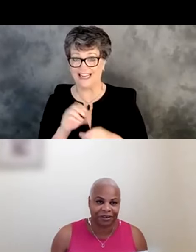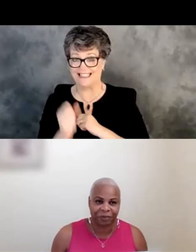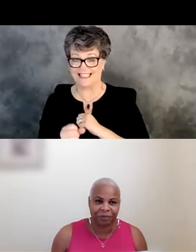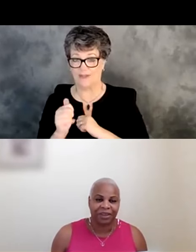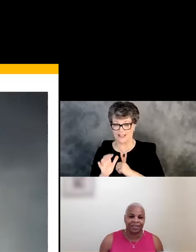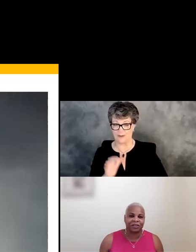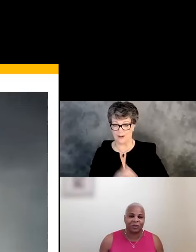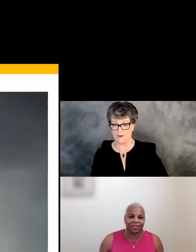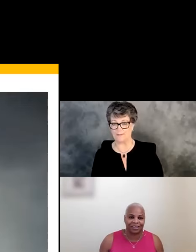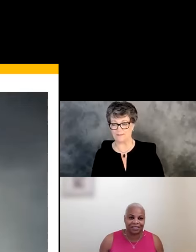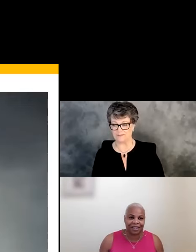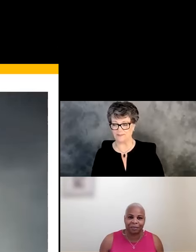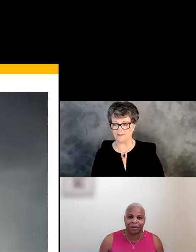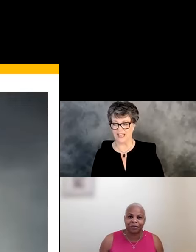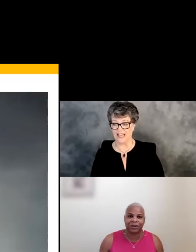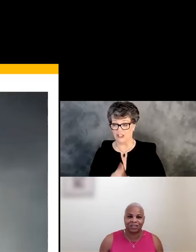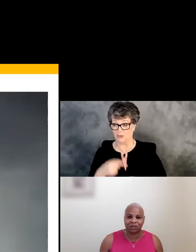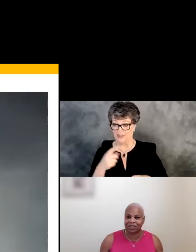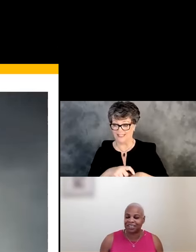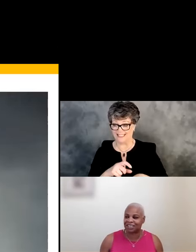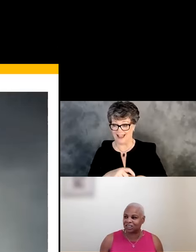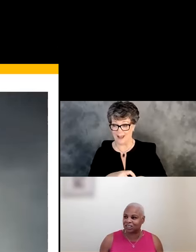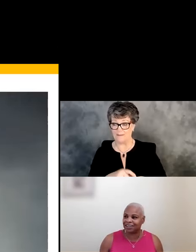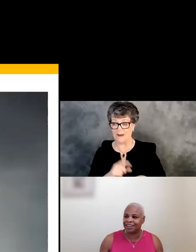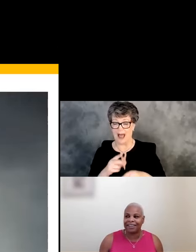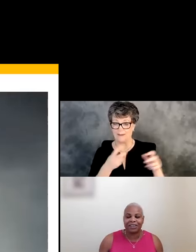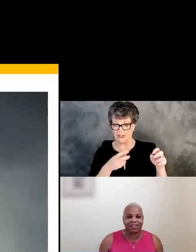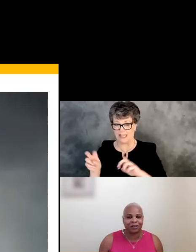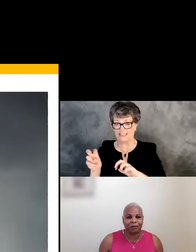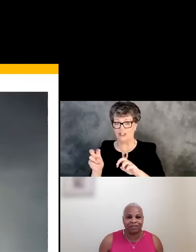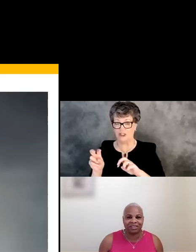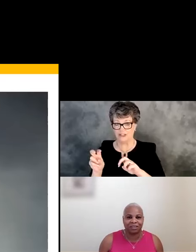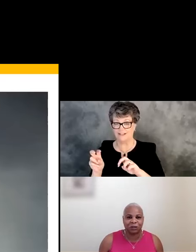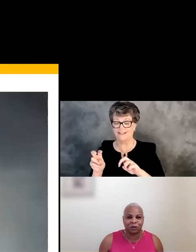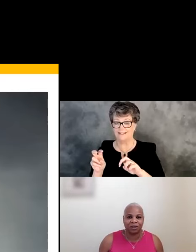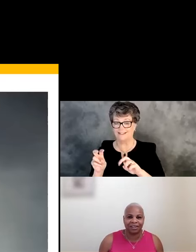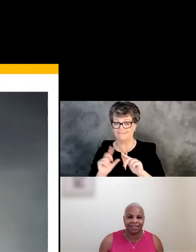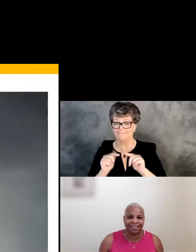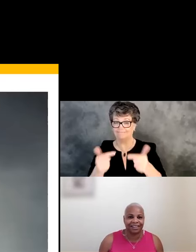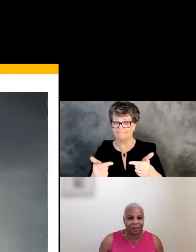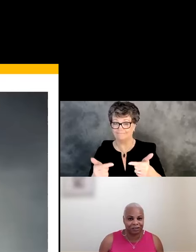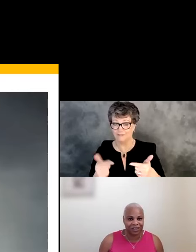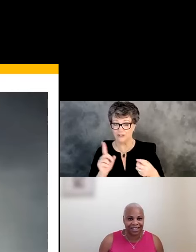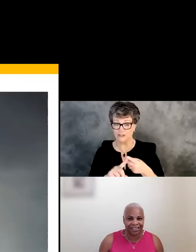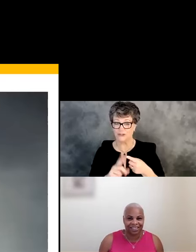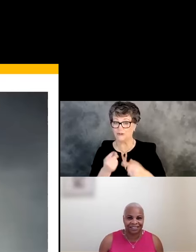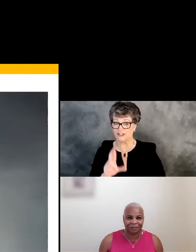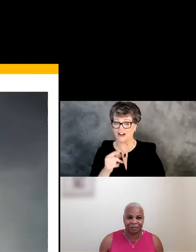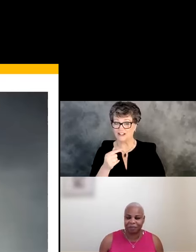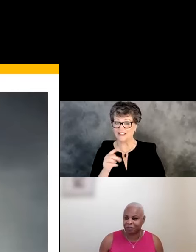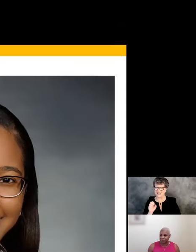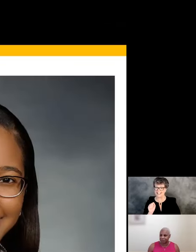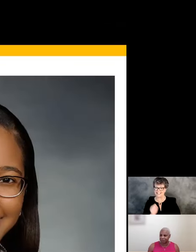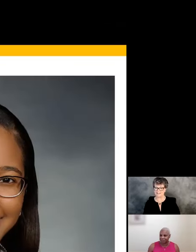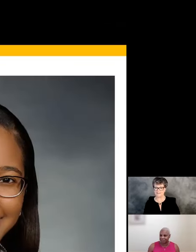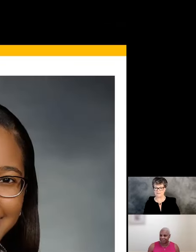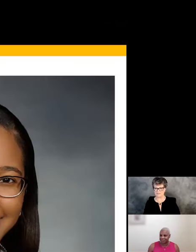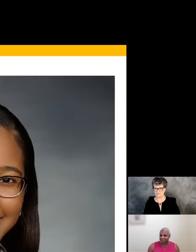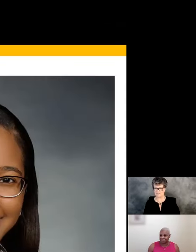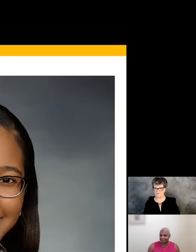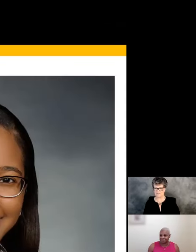Sacramento. So at this time, I'm going to transition this over to Dr. Gates.